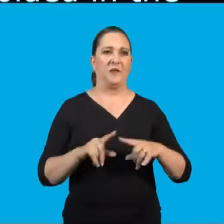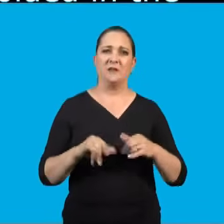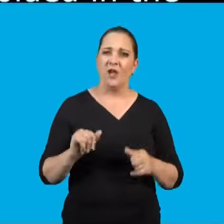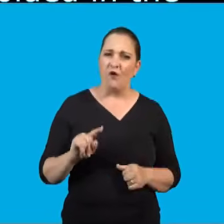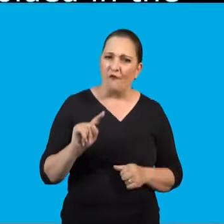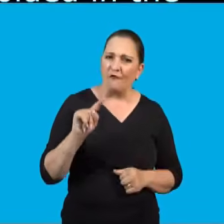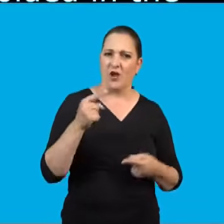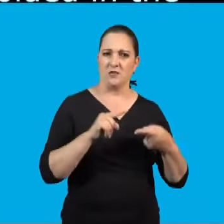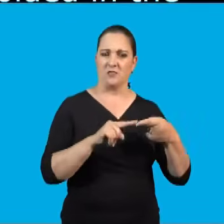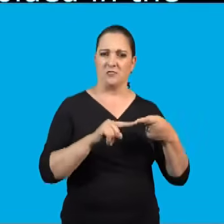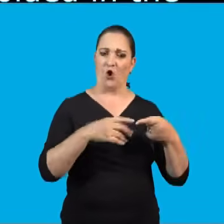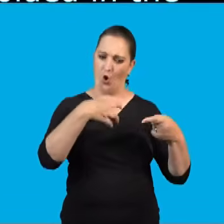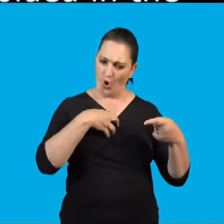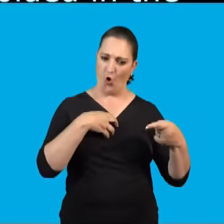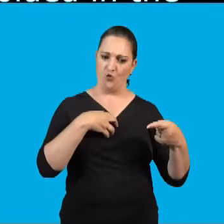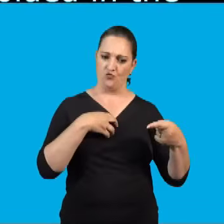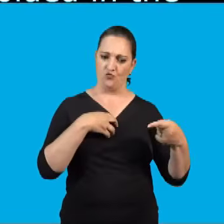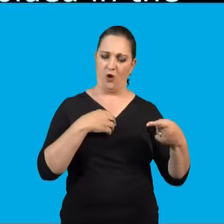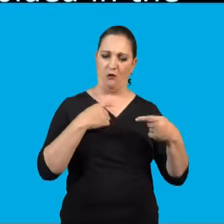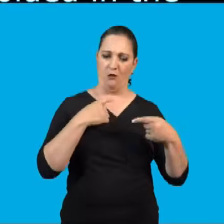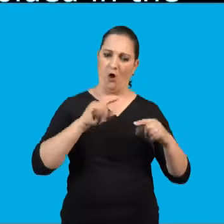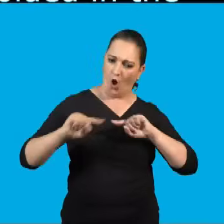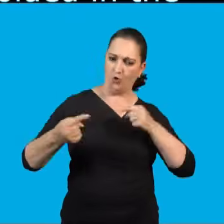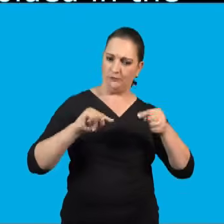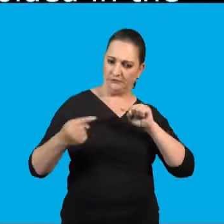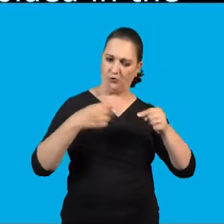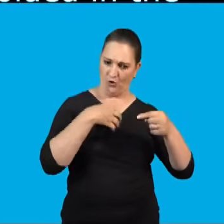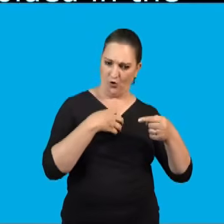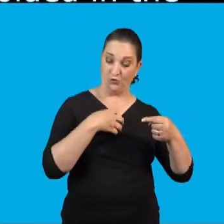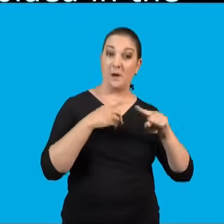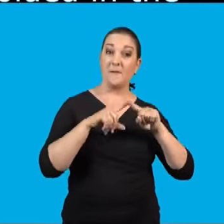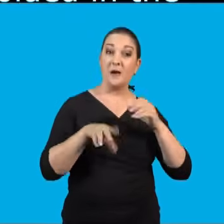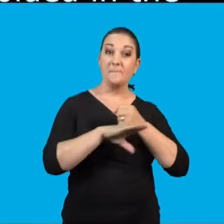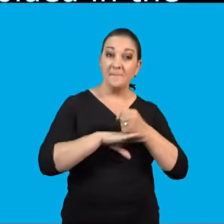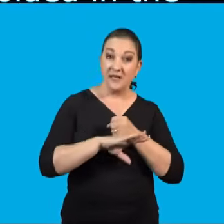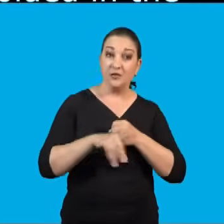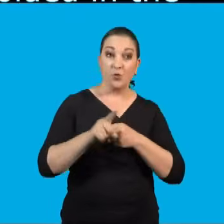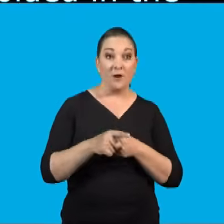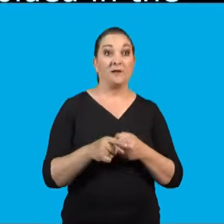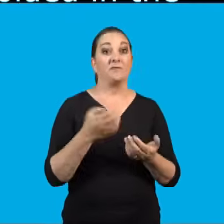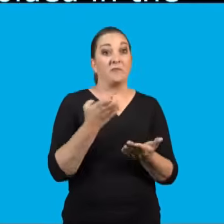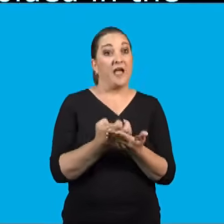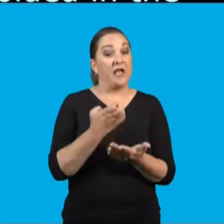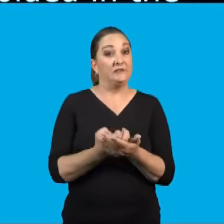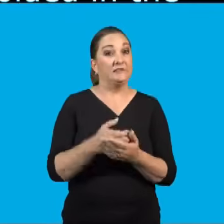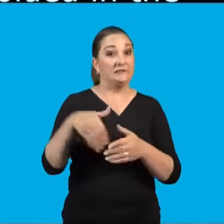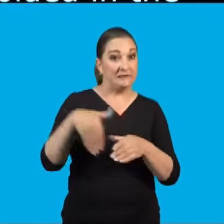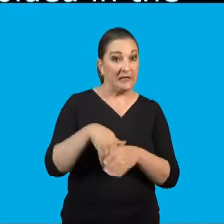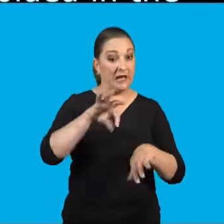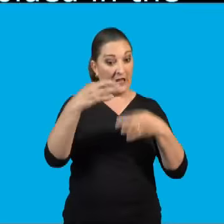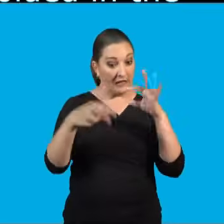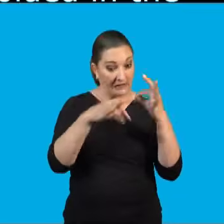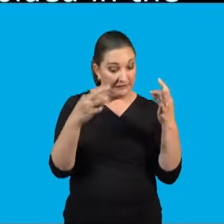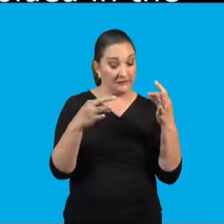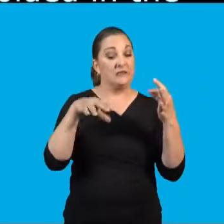original argument. It has to be your own argument based on relevant evidence using